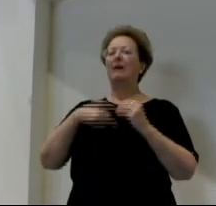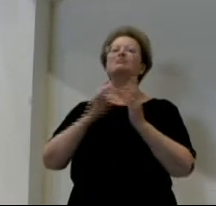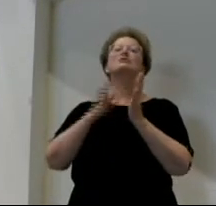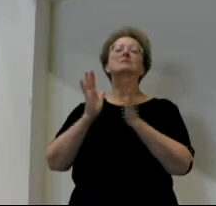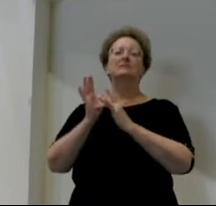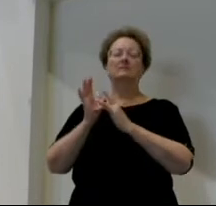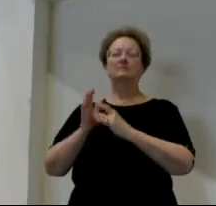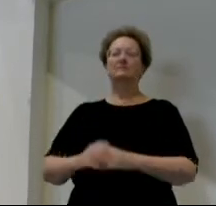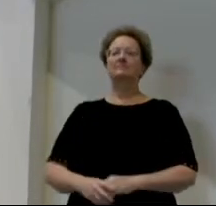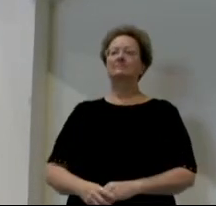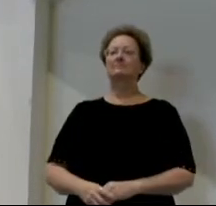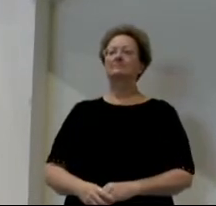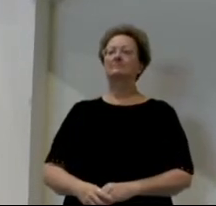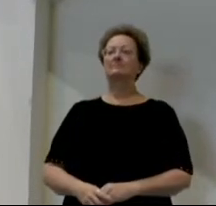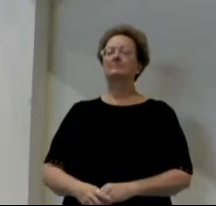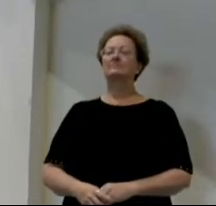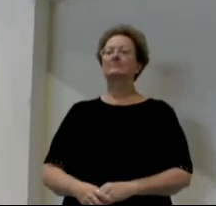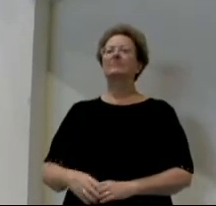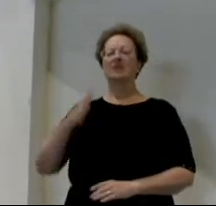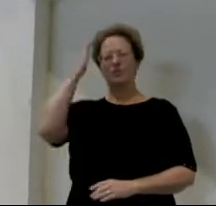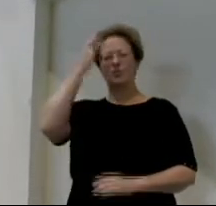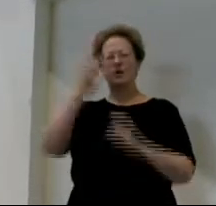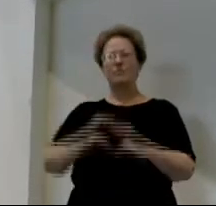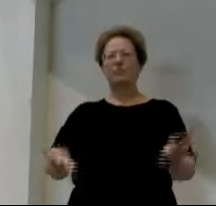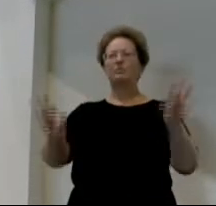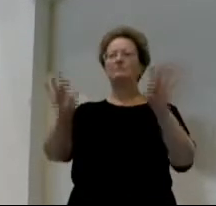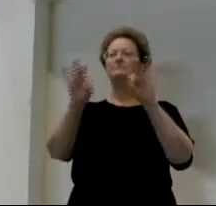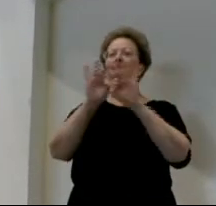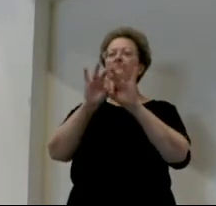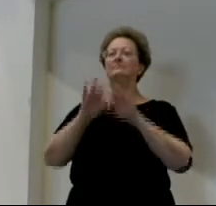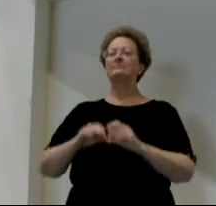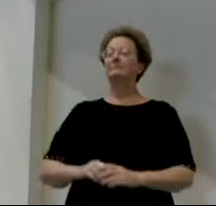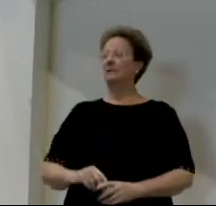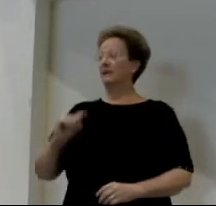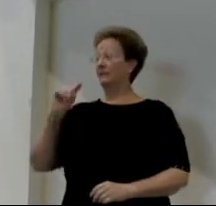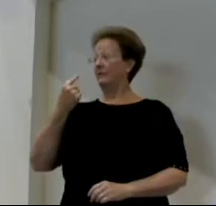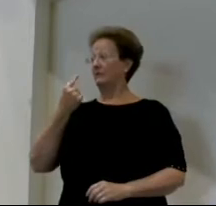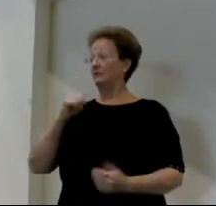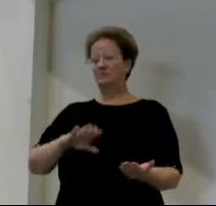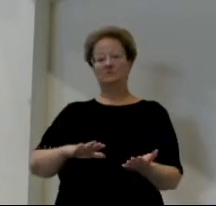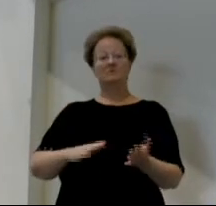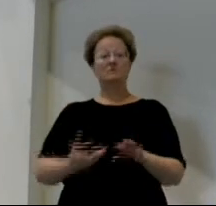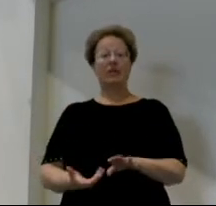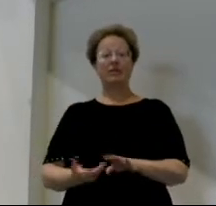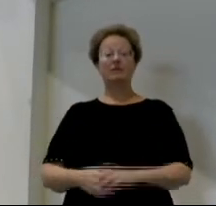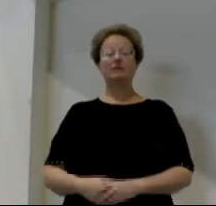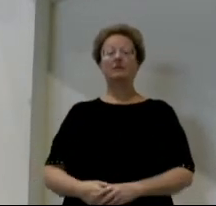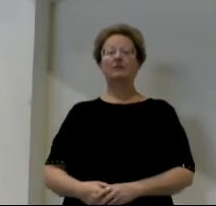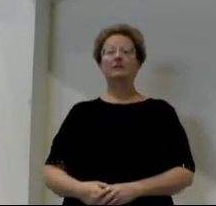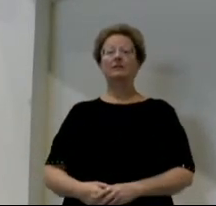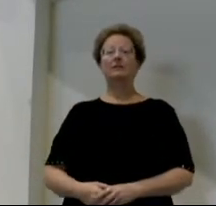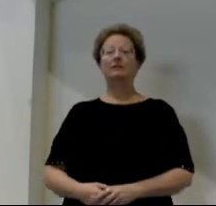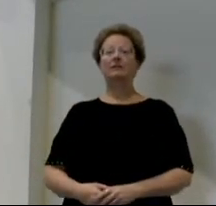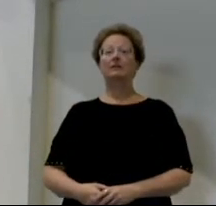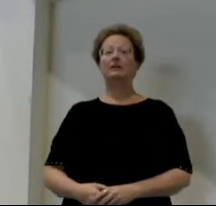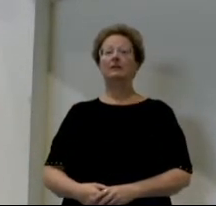And that's why our deaths are worth telling. Our first death, strangely enough, happened